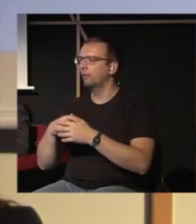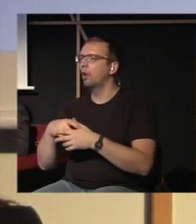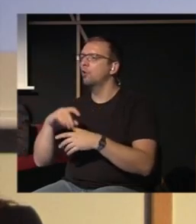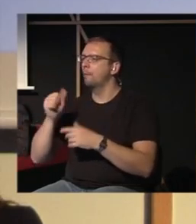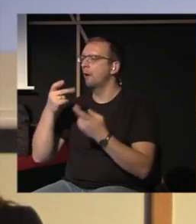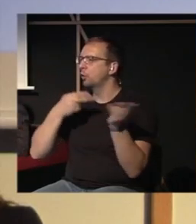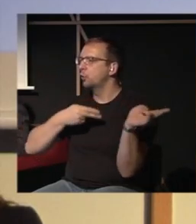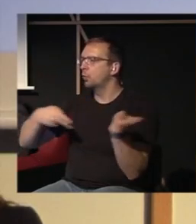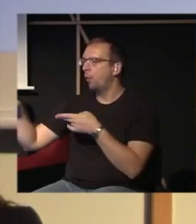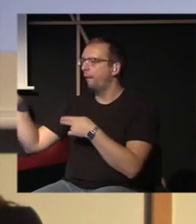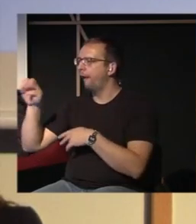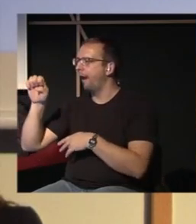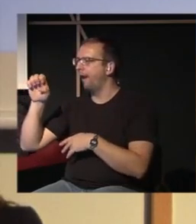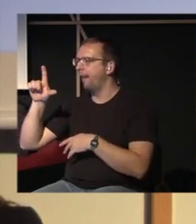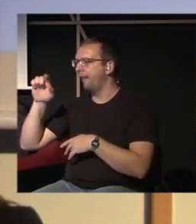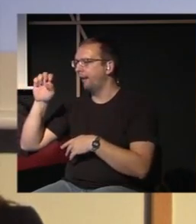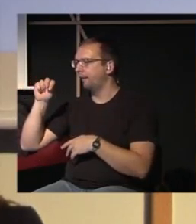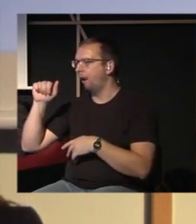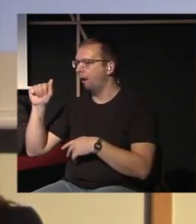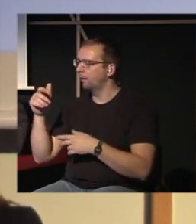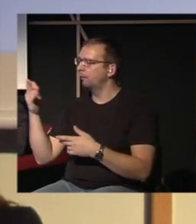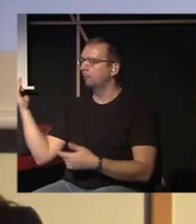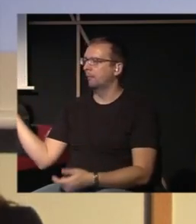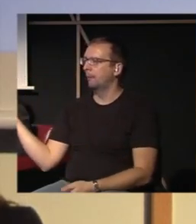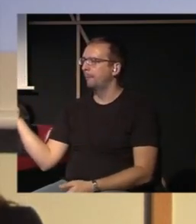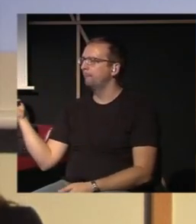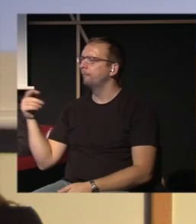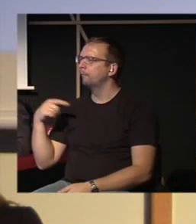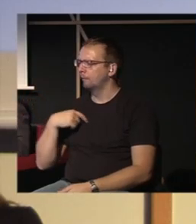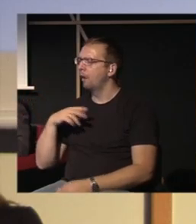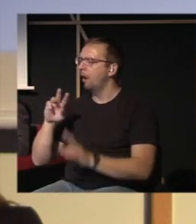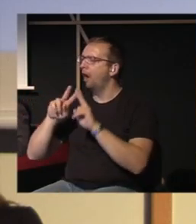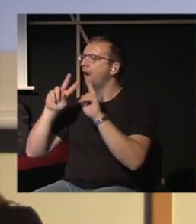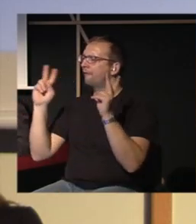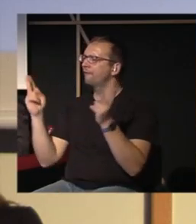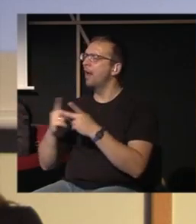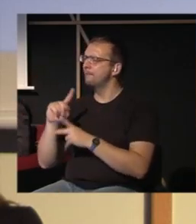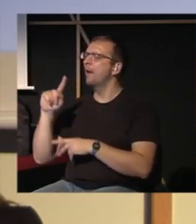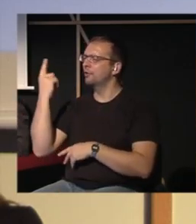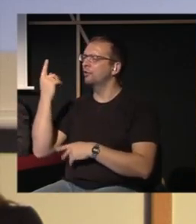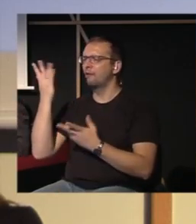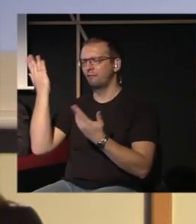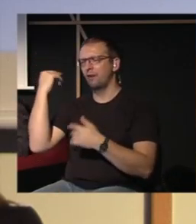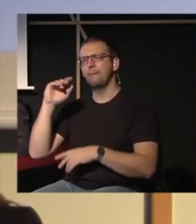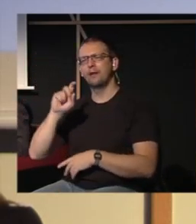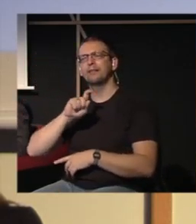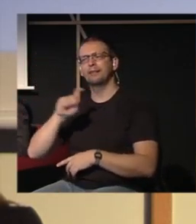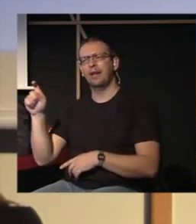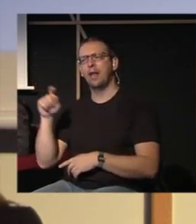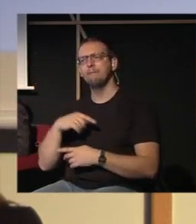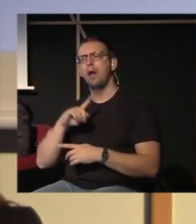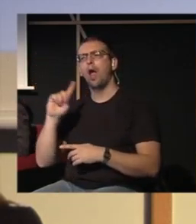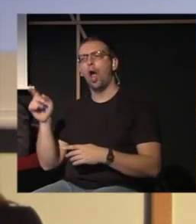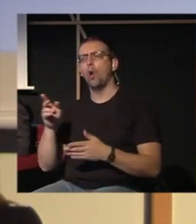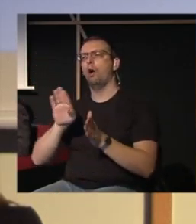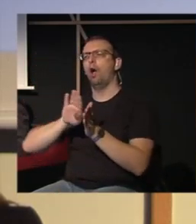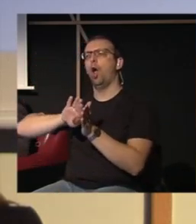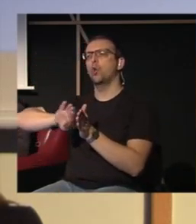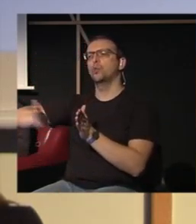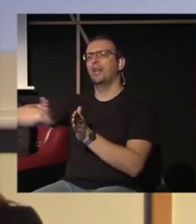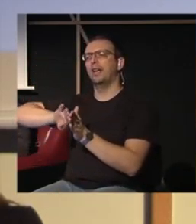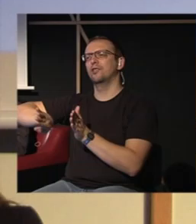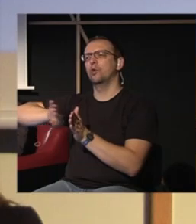of access and inclusion has been quite a lot in the press. And I know yourself gave as well various interviews to media organizations such